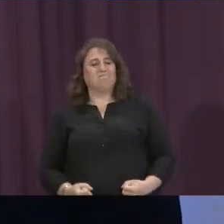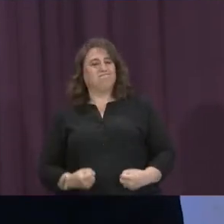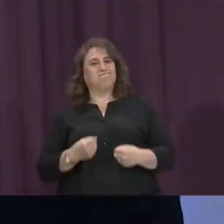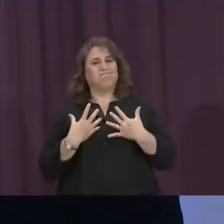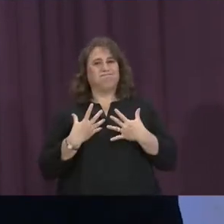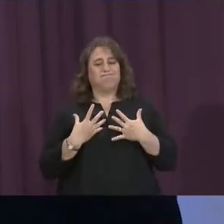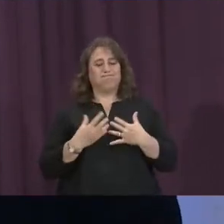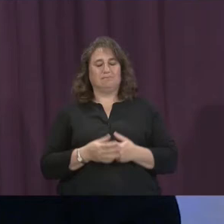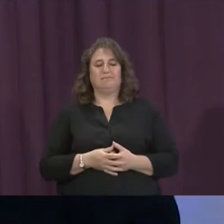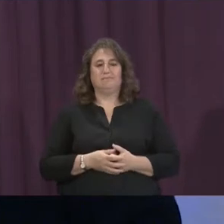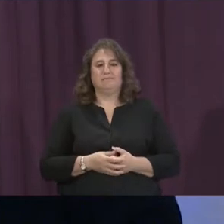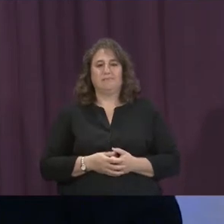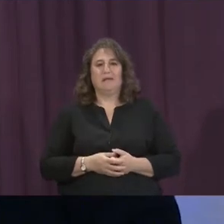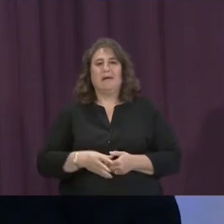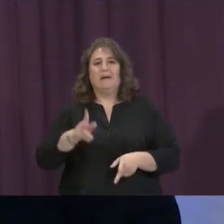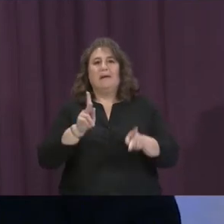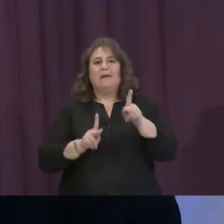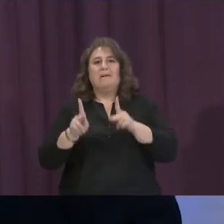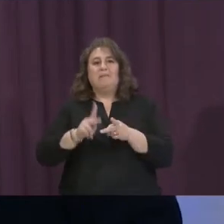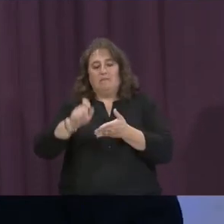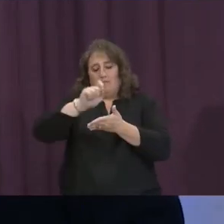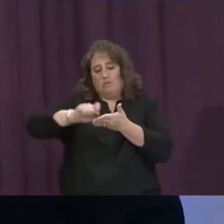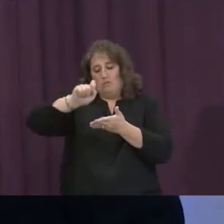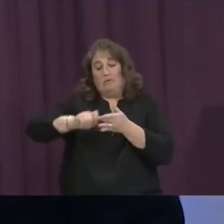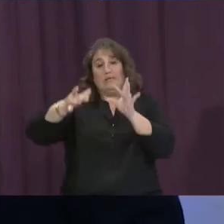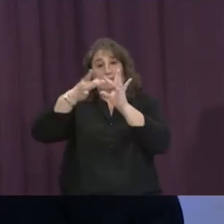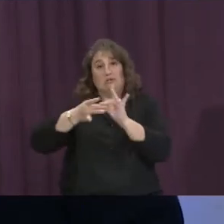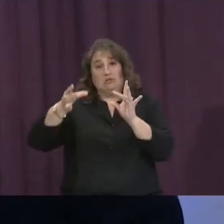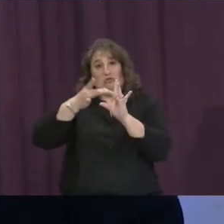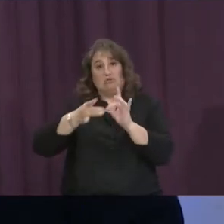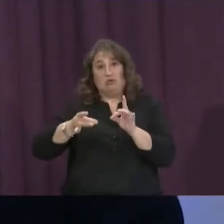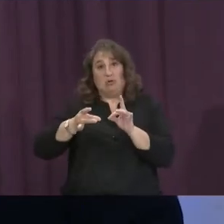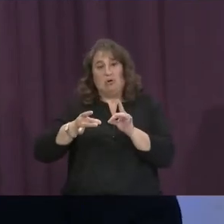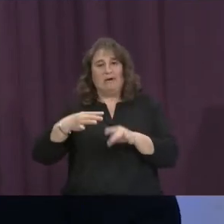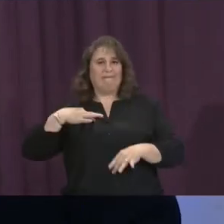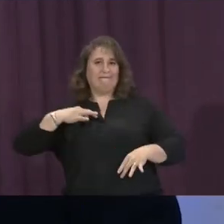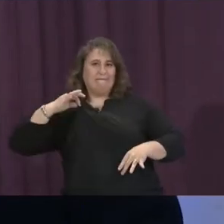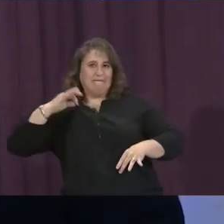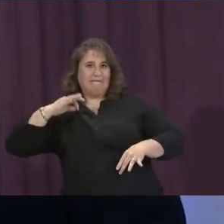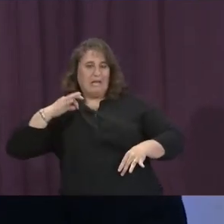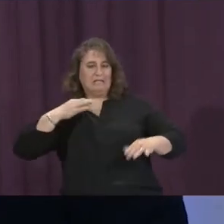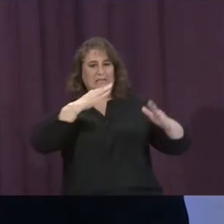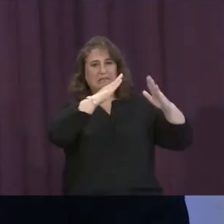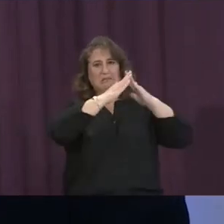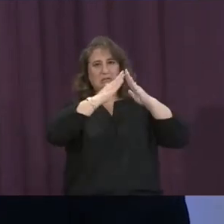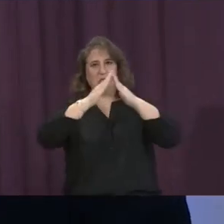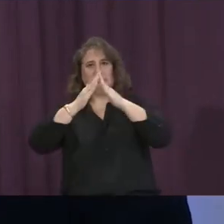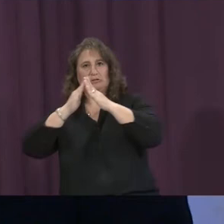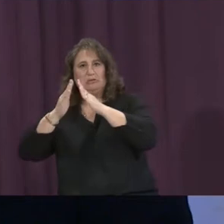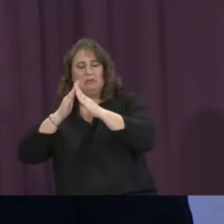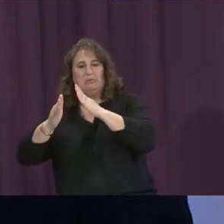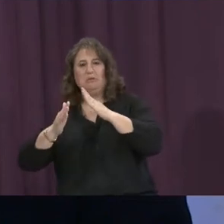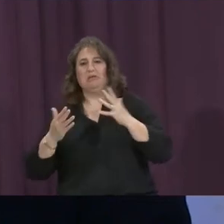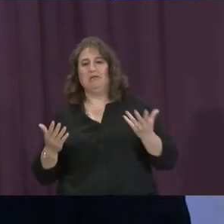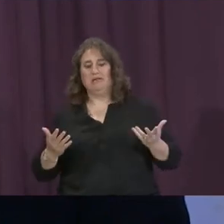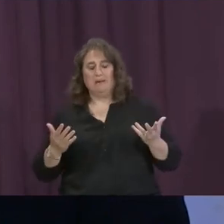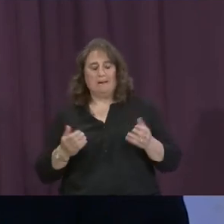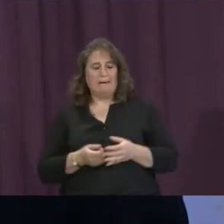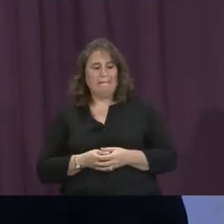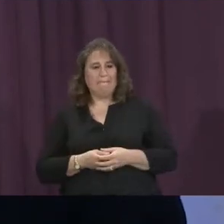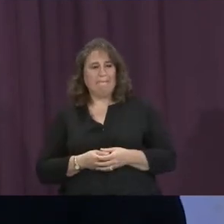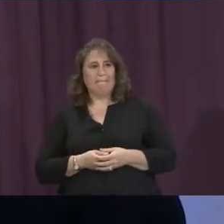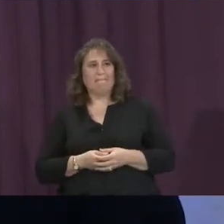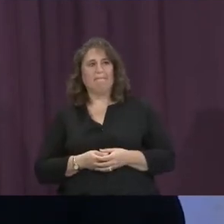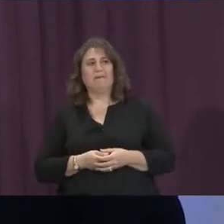Um, whether it's people writing stories, you know, volunteering in the community, you know, so when, when,